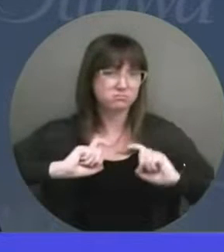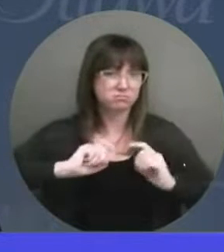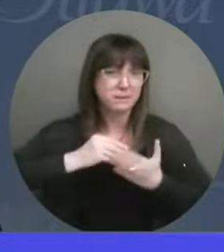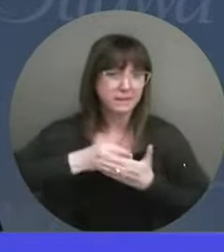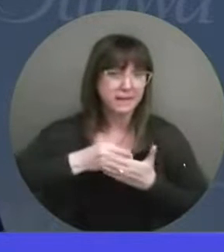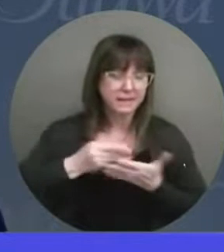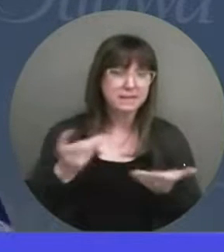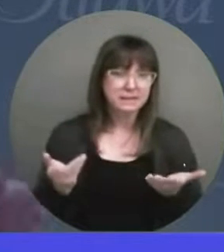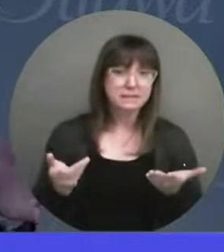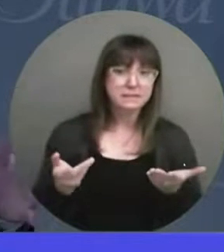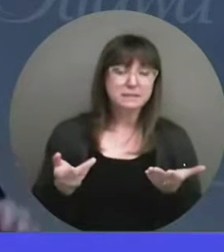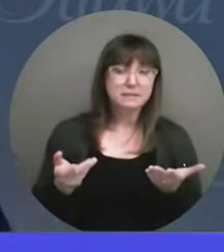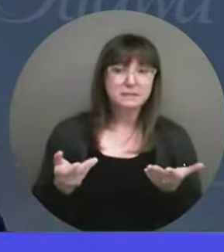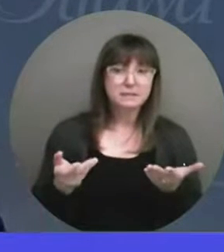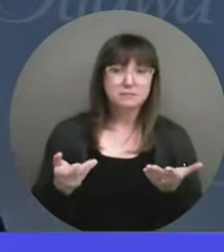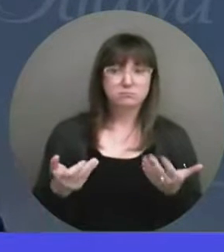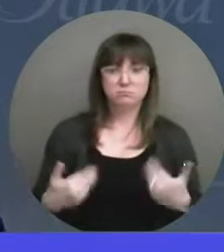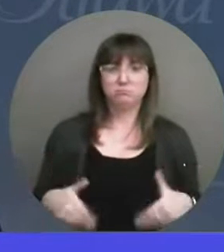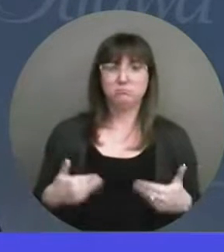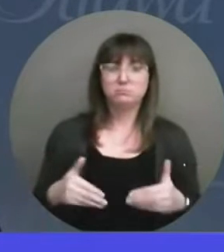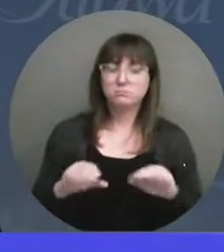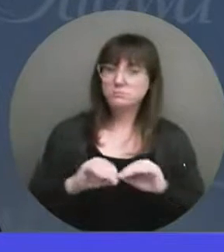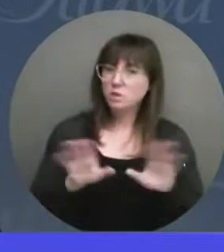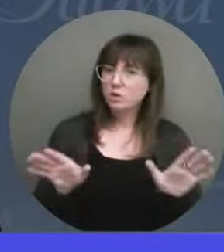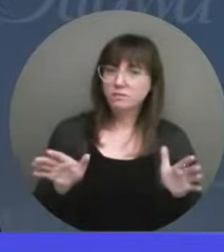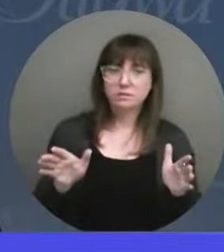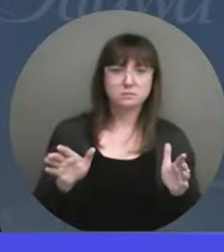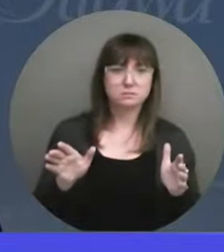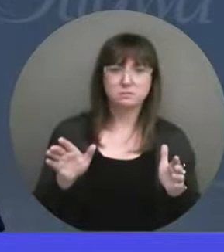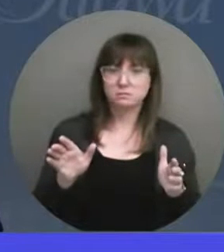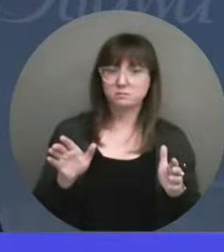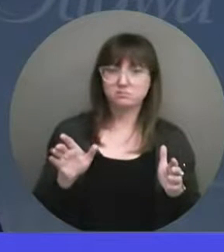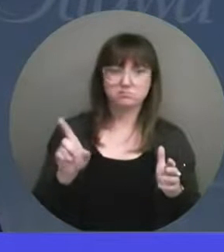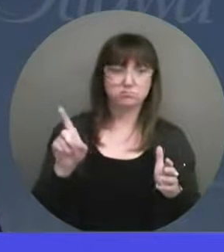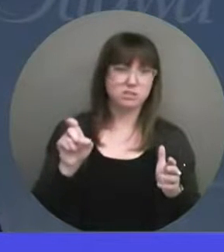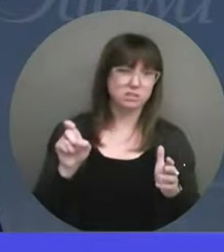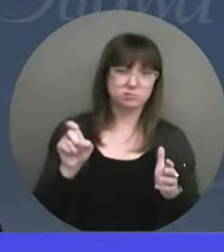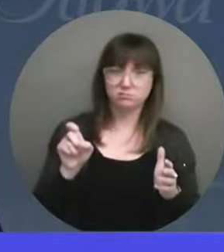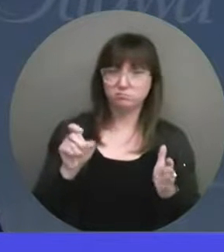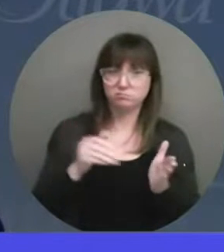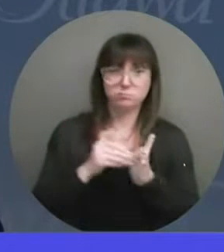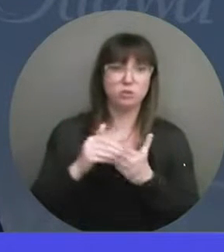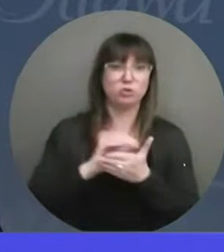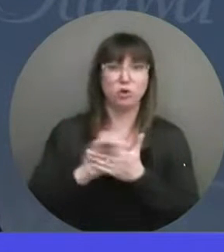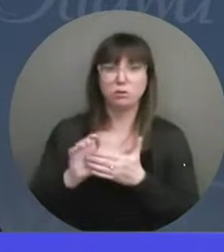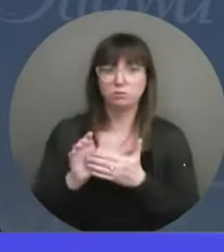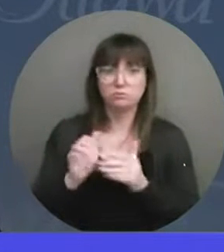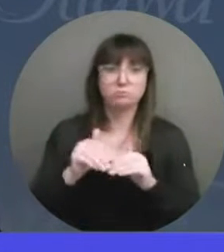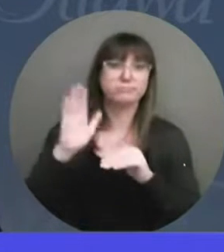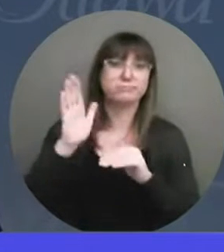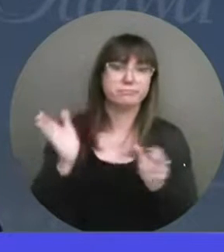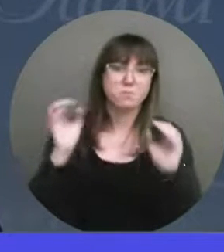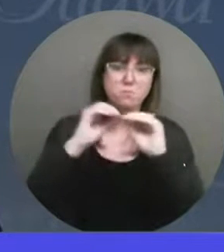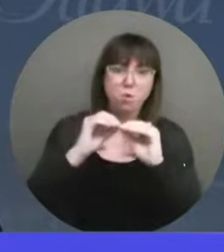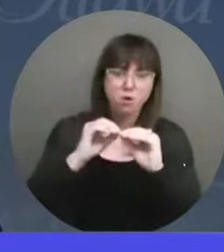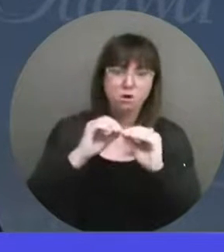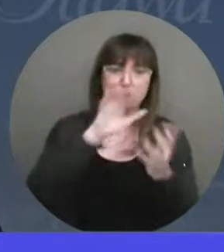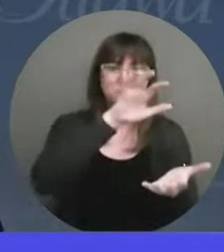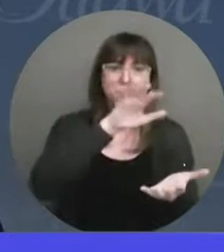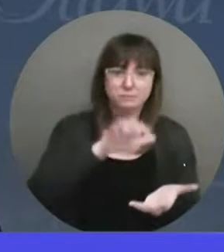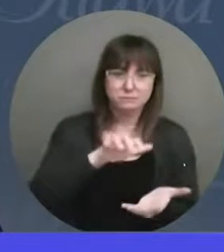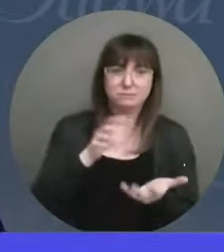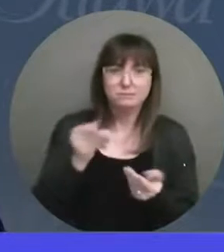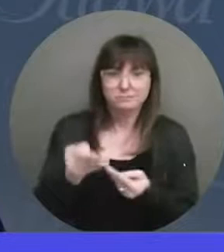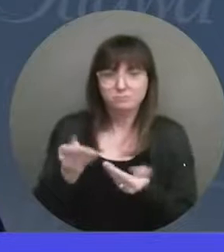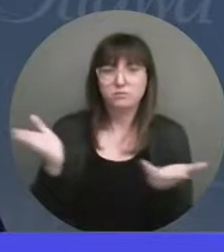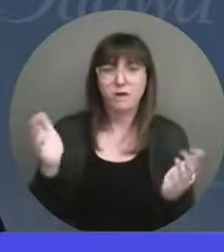obviously we're talking hundreds of millions of dollars that are required to provide an increased level of service and